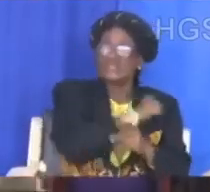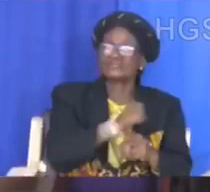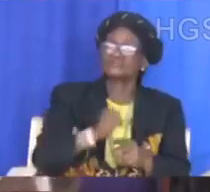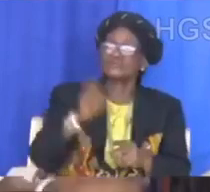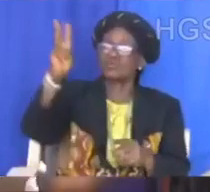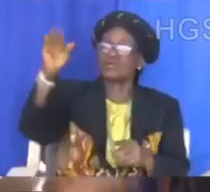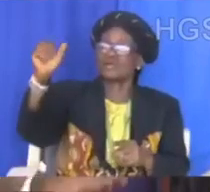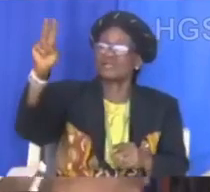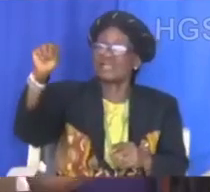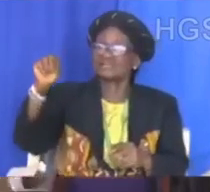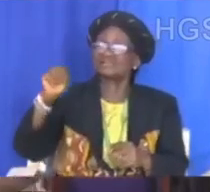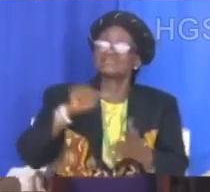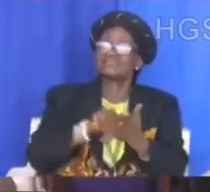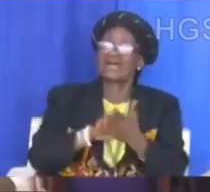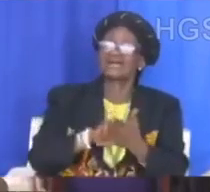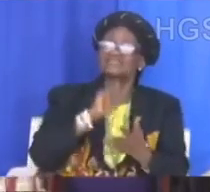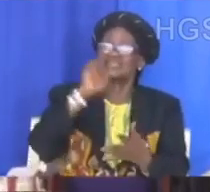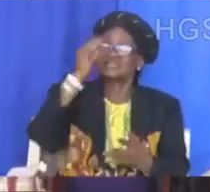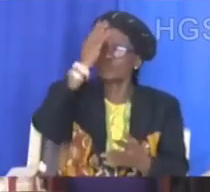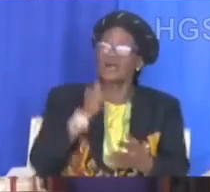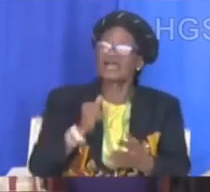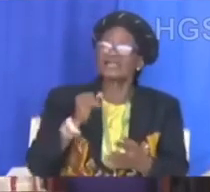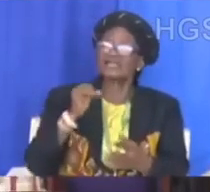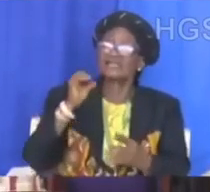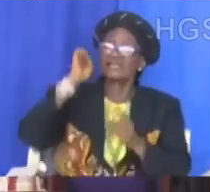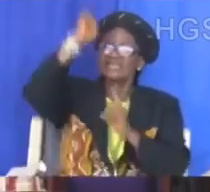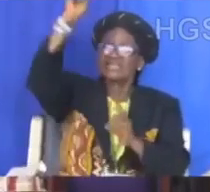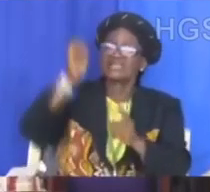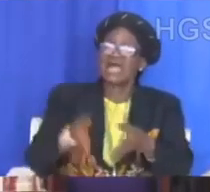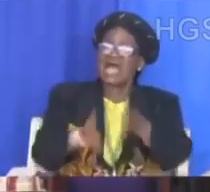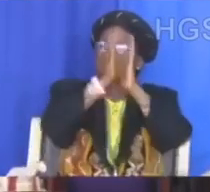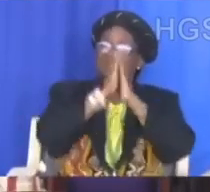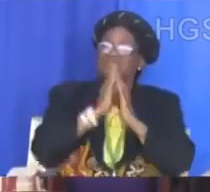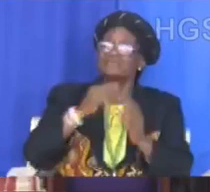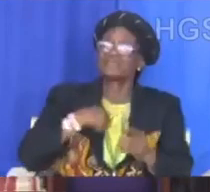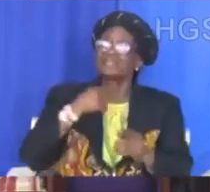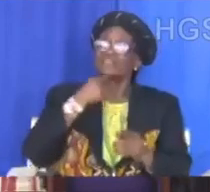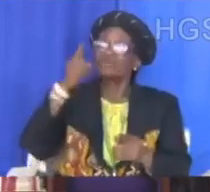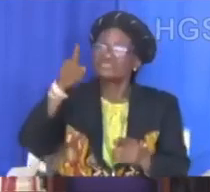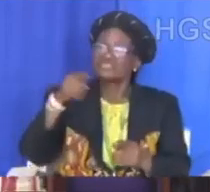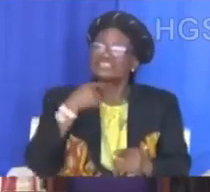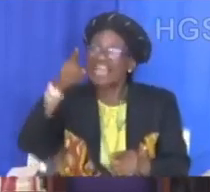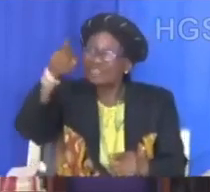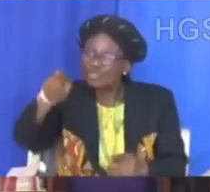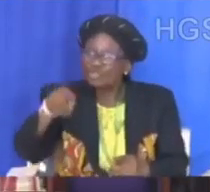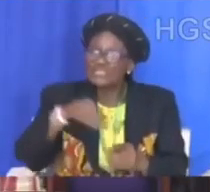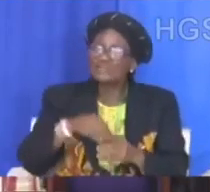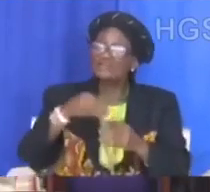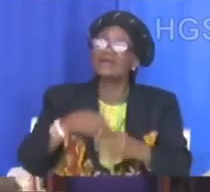And that is why he asked me to tell you in advance, the battle is not yours.